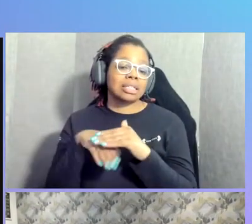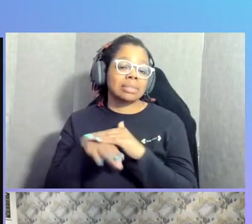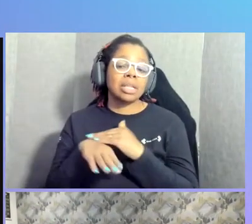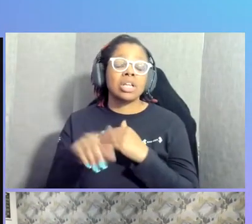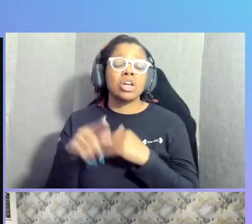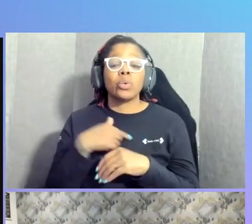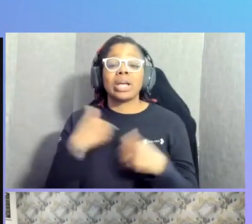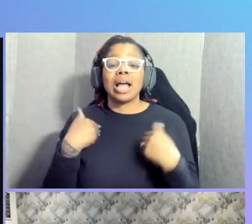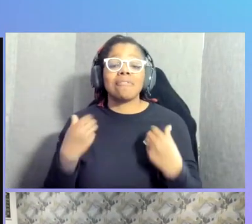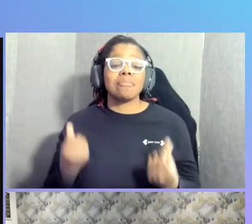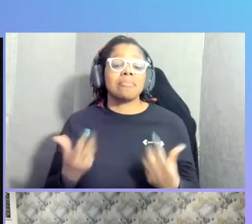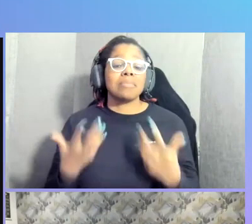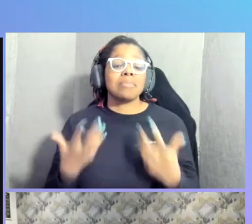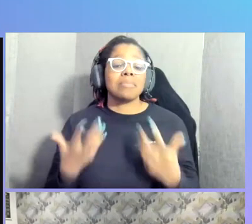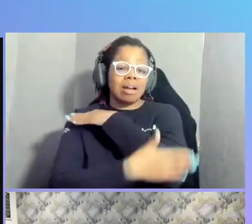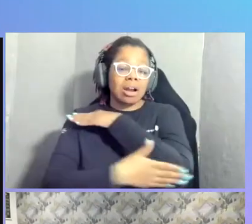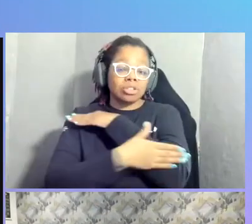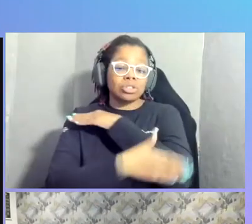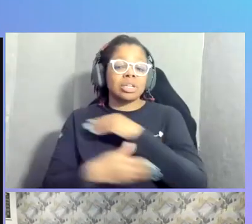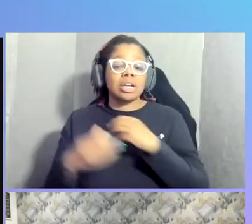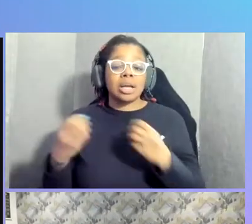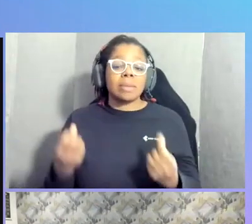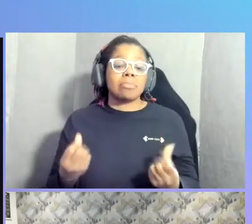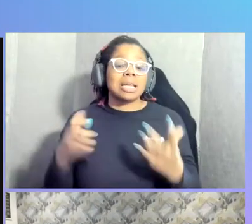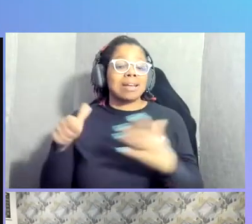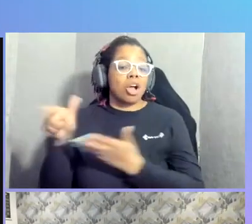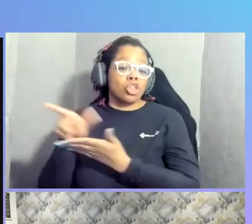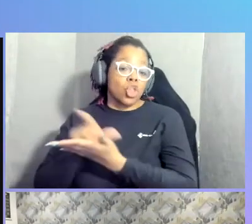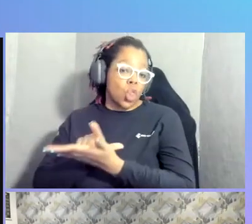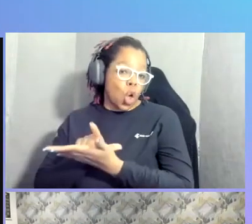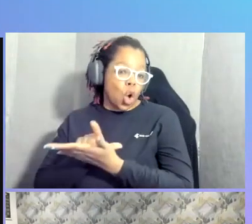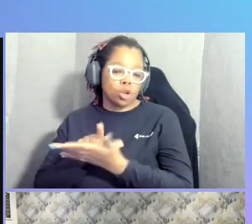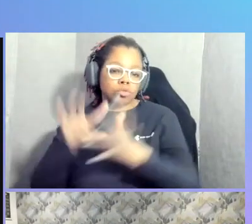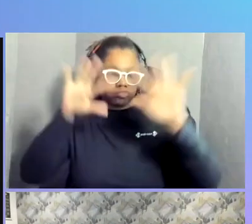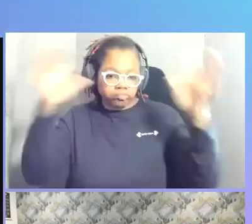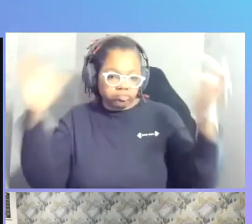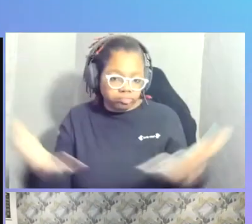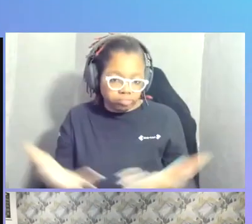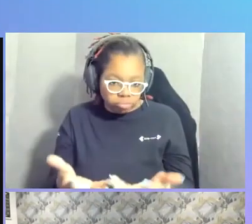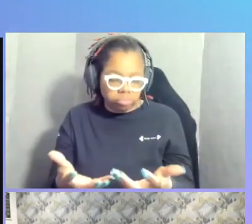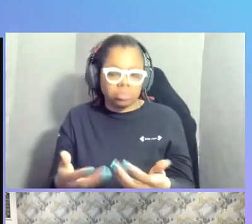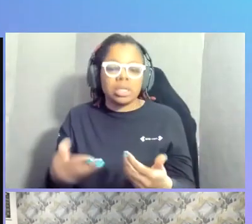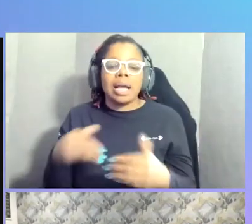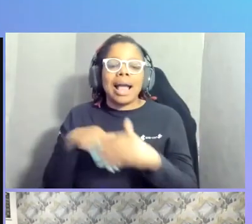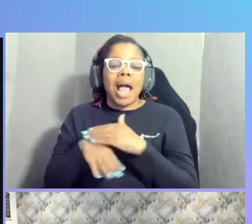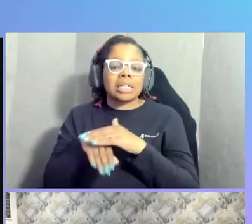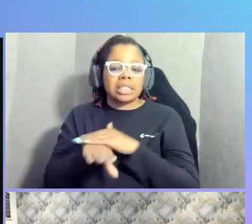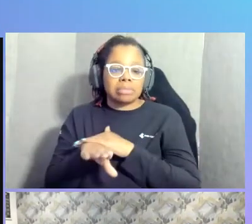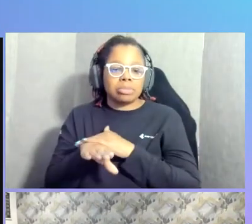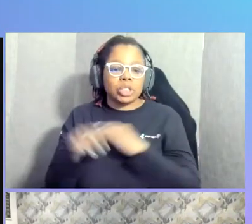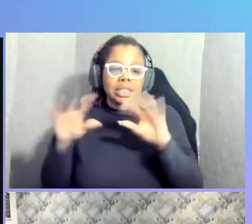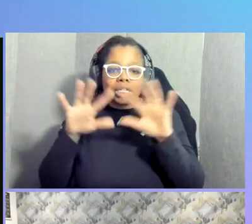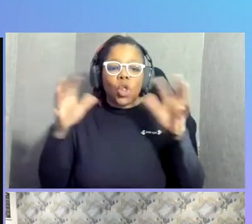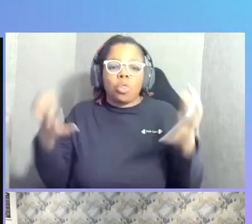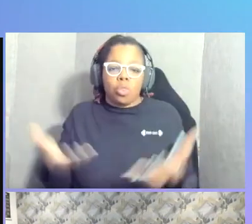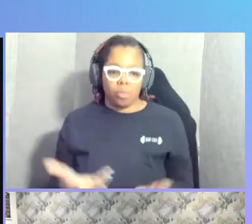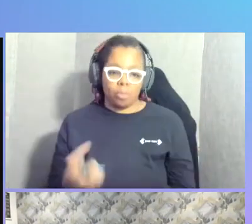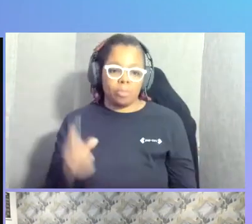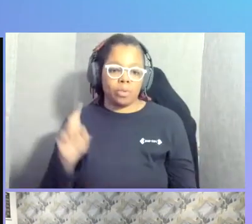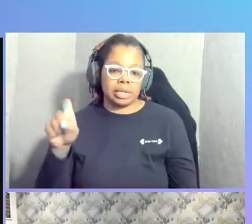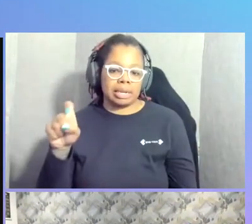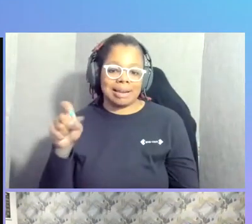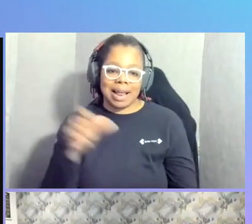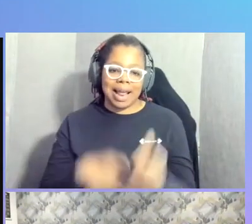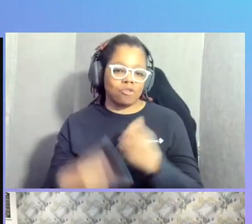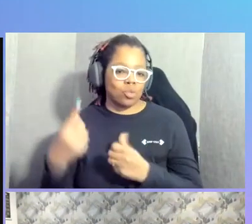have many countries and many other laws, like across the globe. Accessibility is a global need. Everybody,